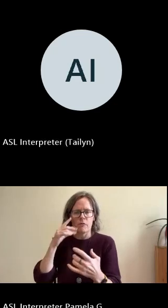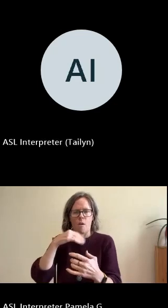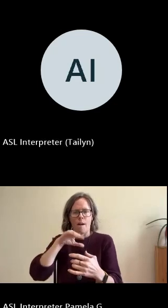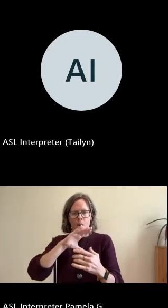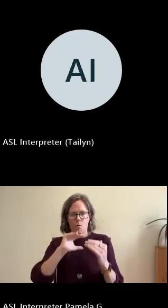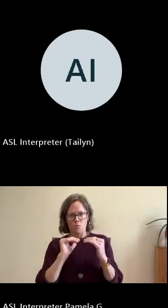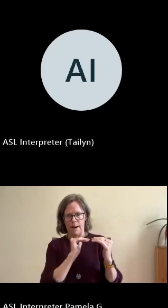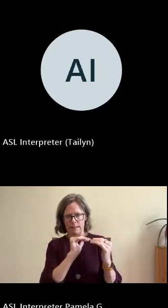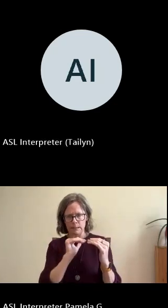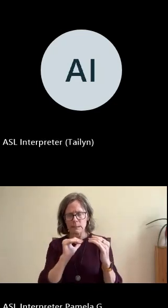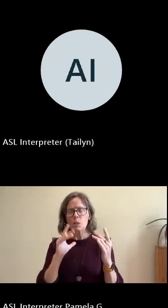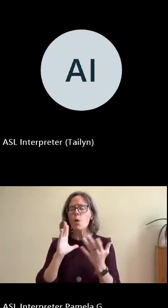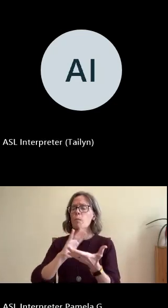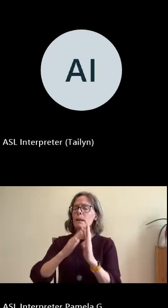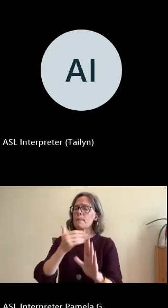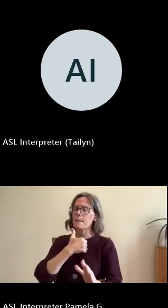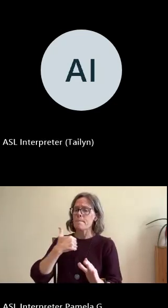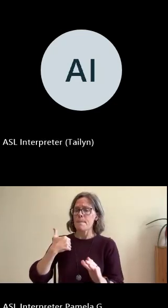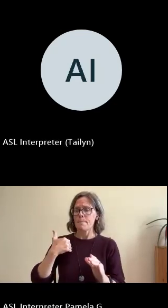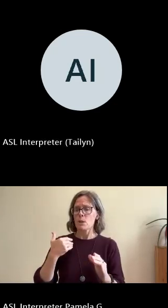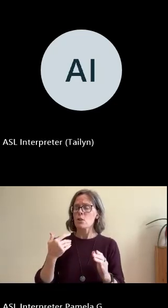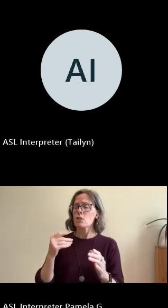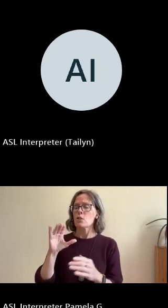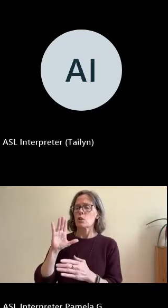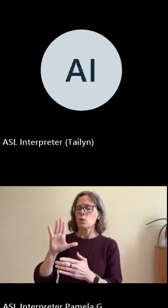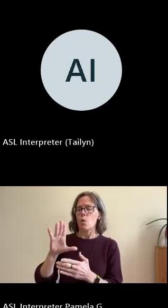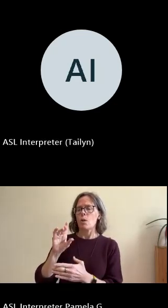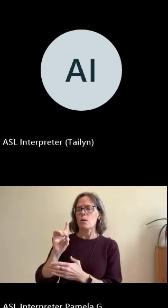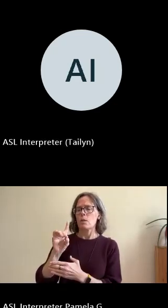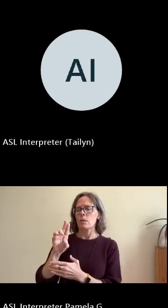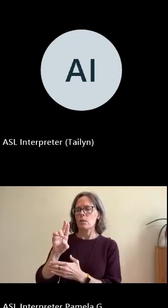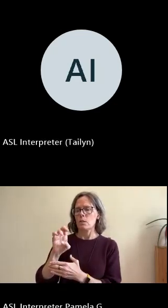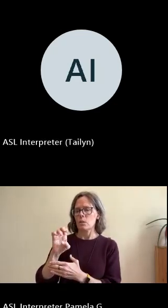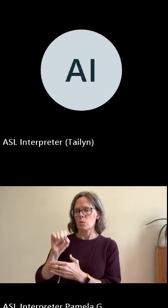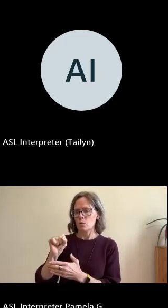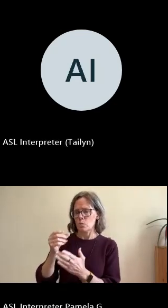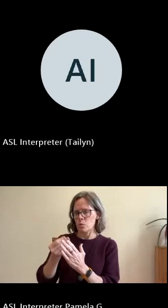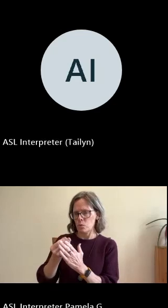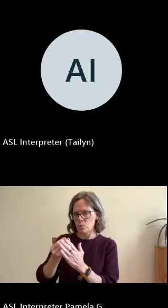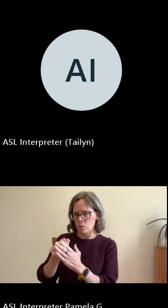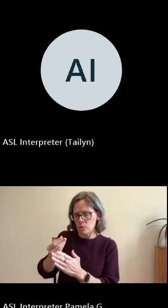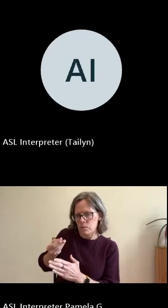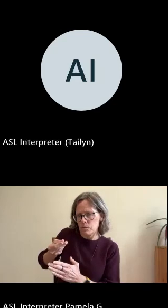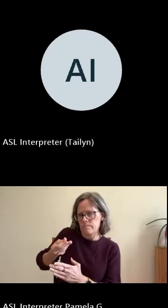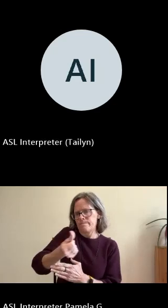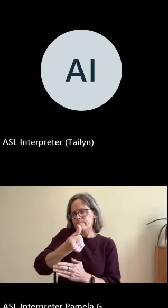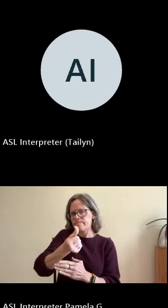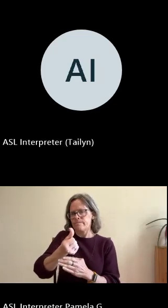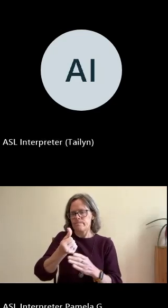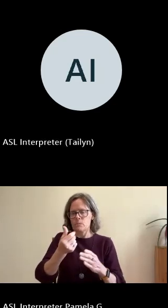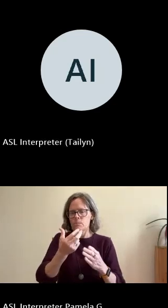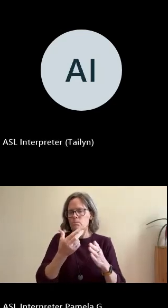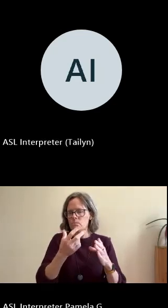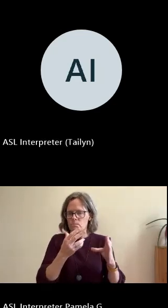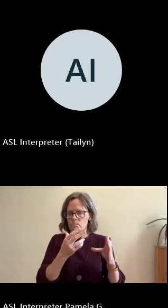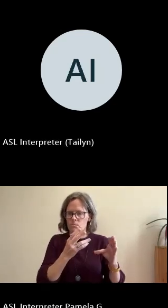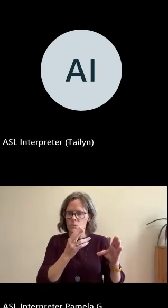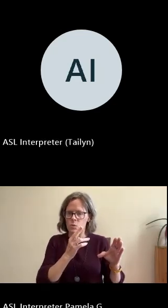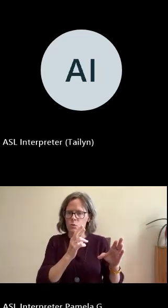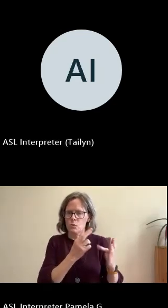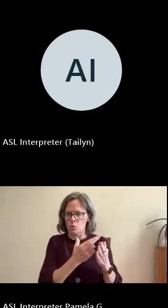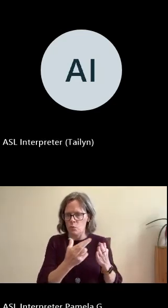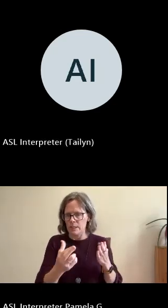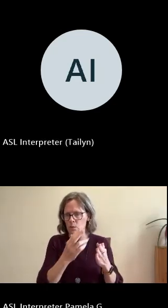part, and your dues are contributing to the organized resources part. And if you're an active member, then